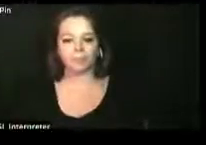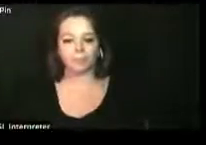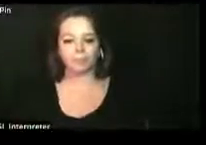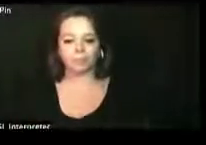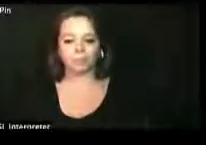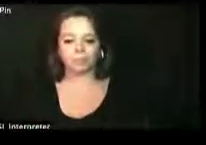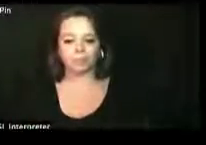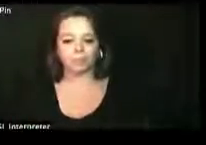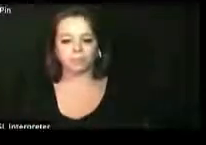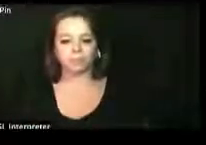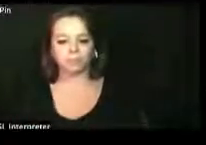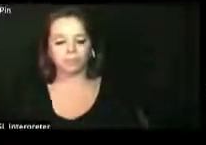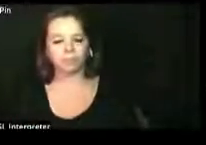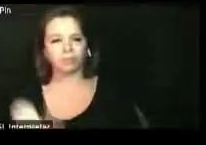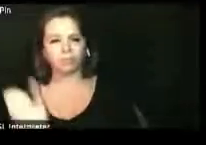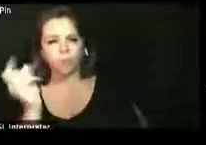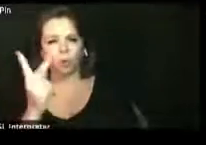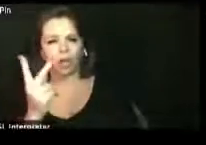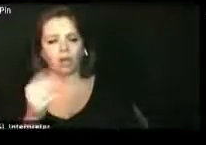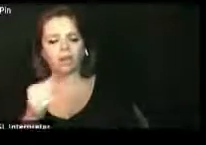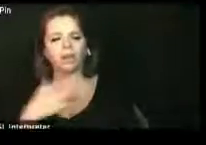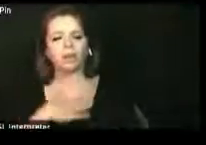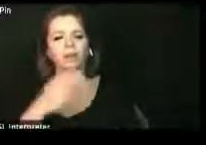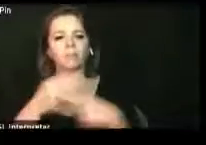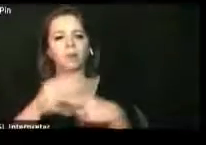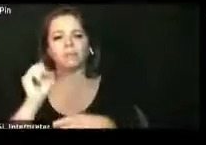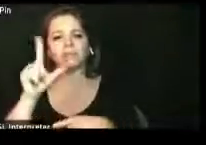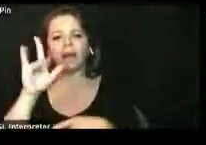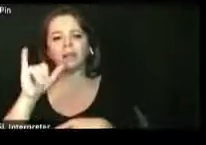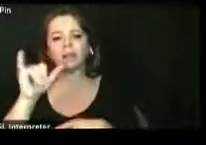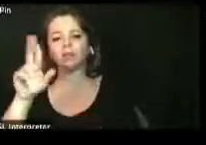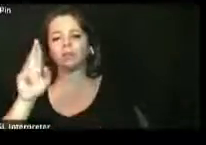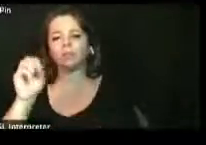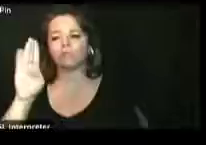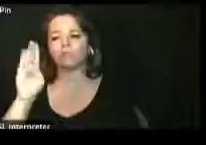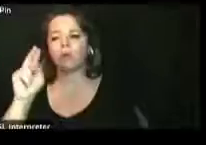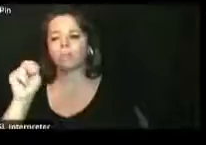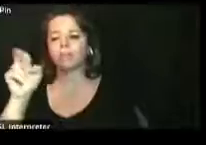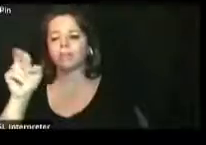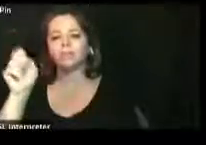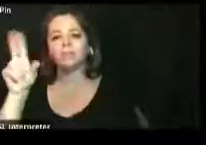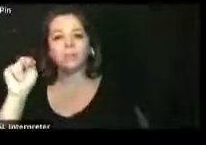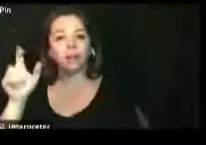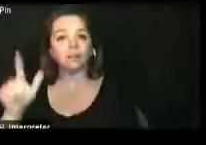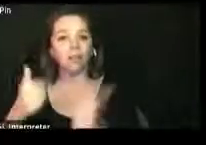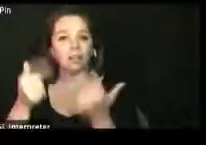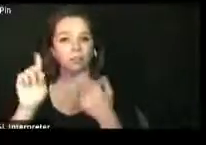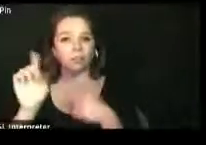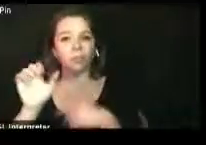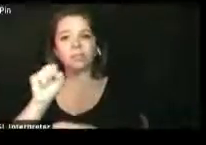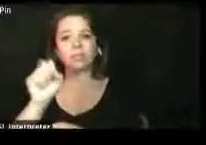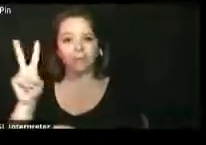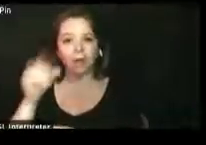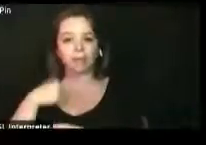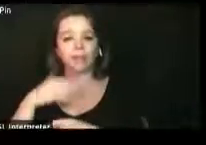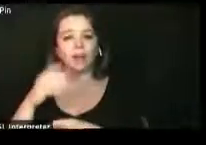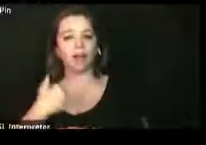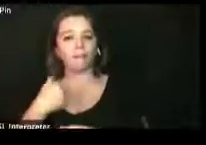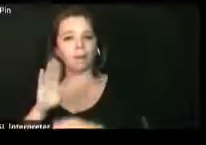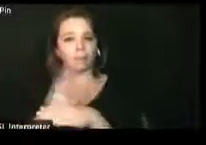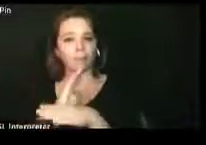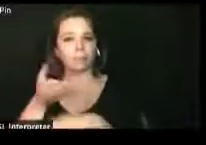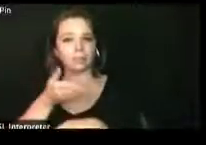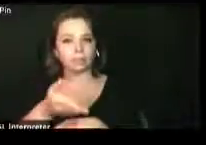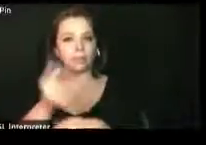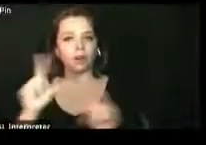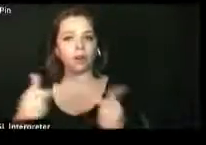Okay. My name is Sally Robinson. I live in Simi Valley. I own a business in Simi Valley. I've been here about 40 years.